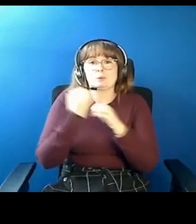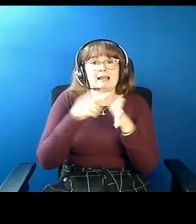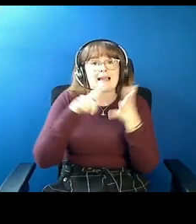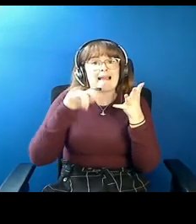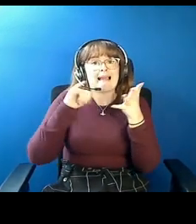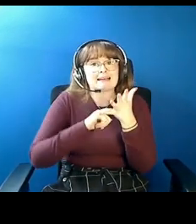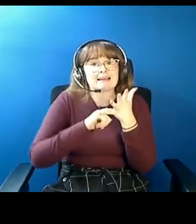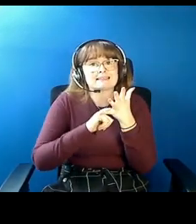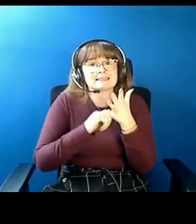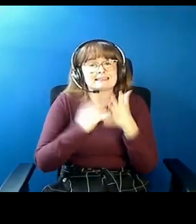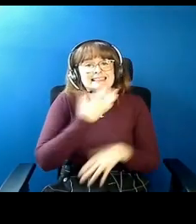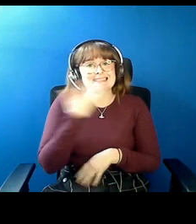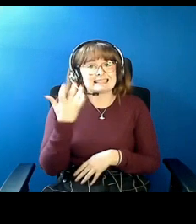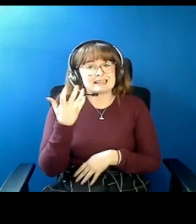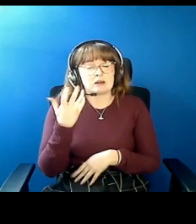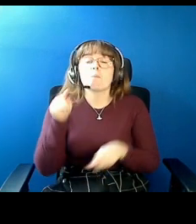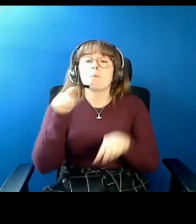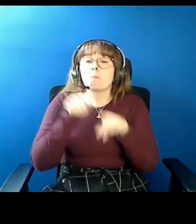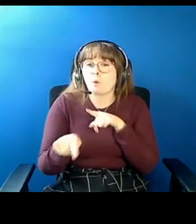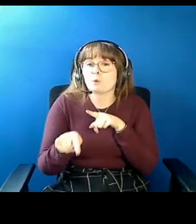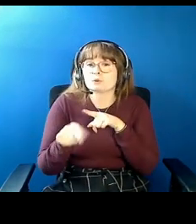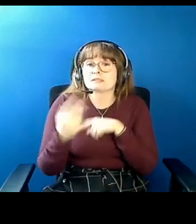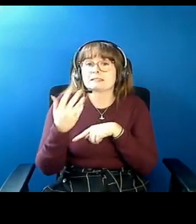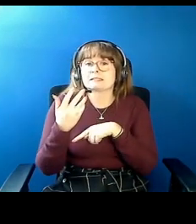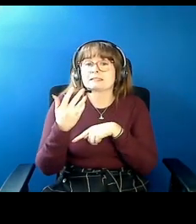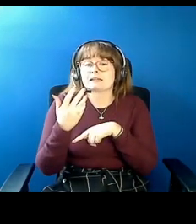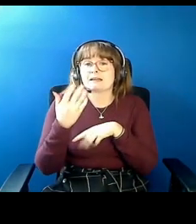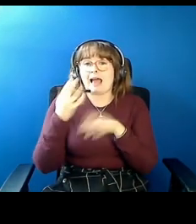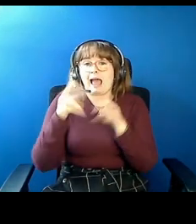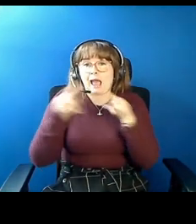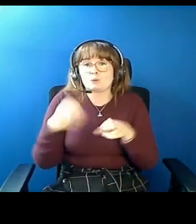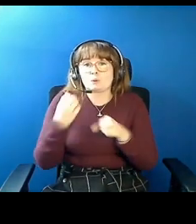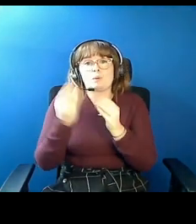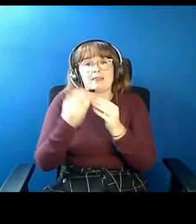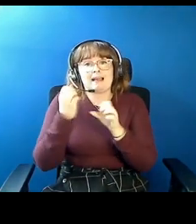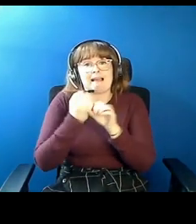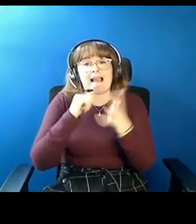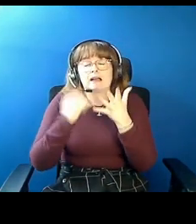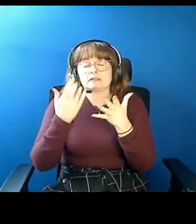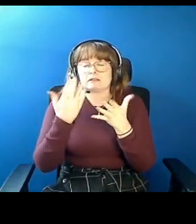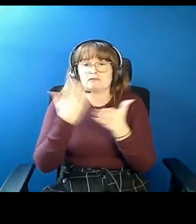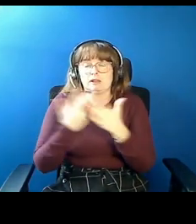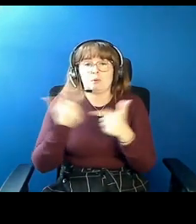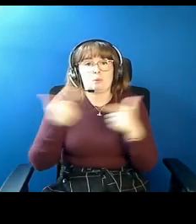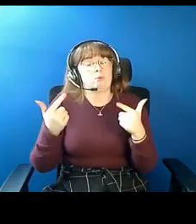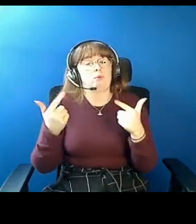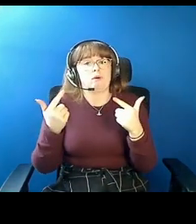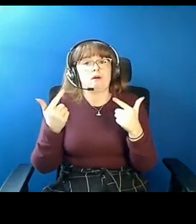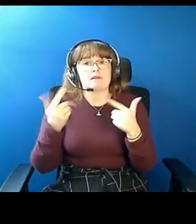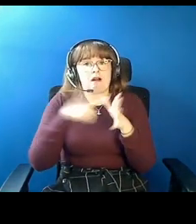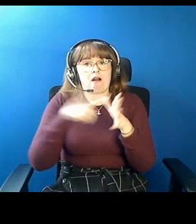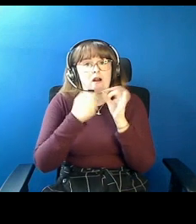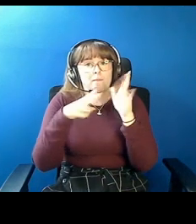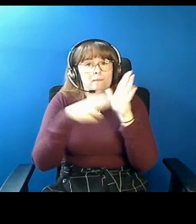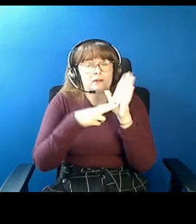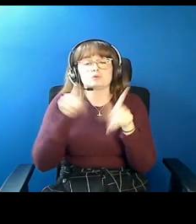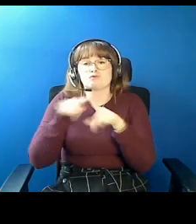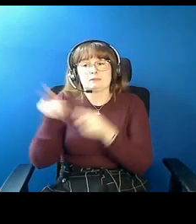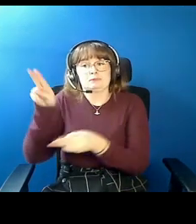of all housings on gas central heating at the current time. And we need to get that away from gas onto a non-fossil fuel